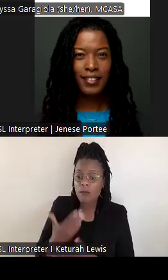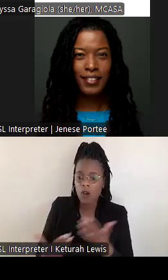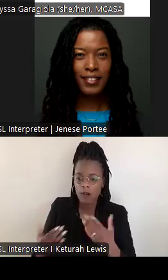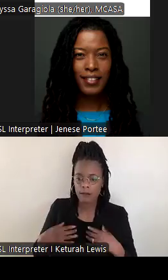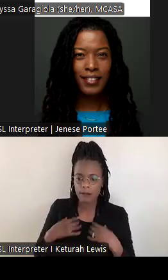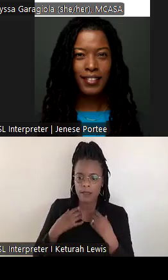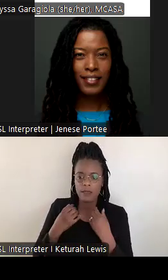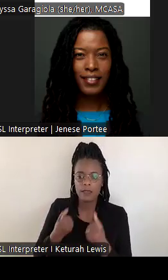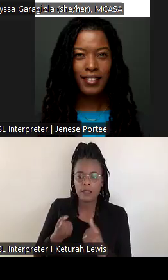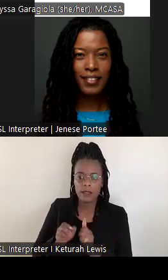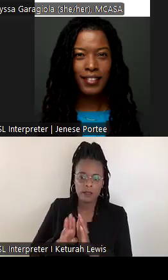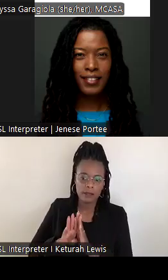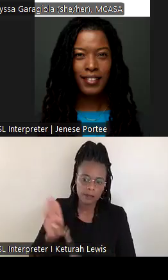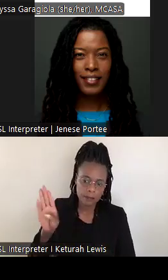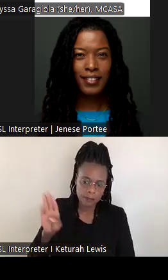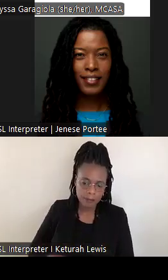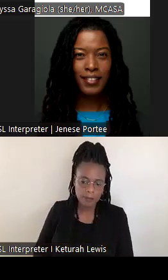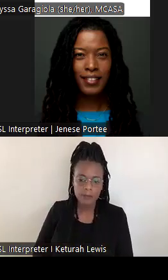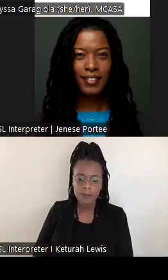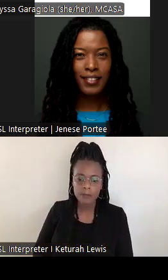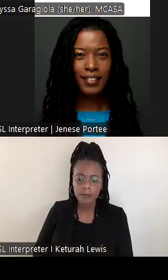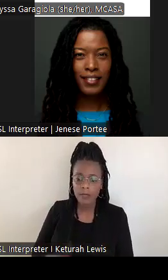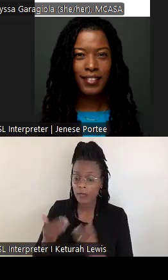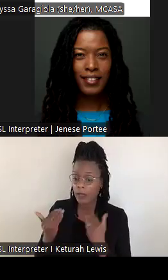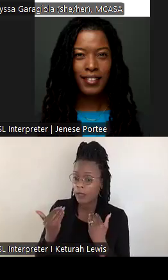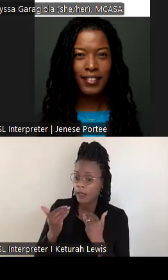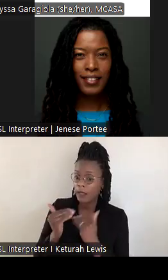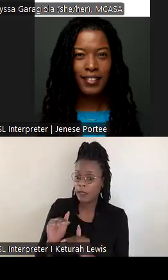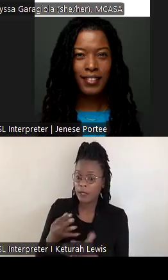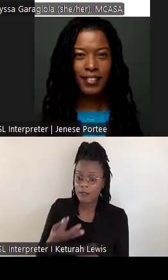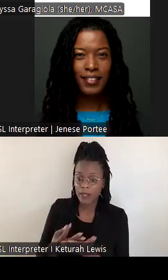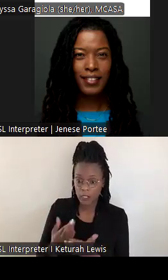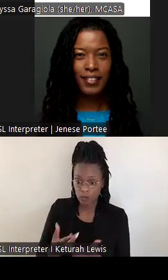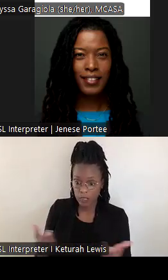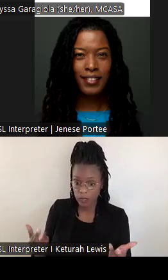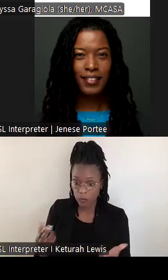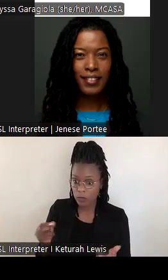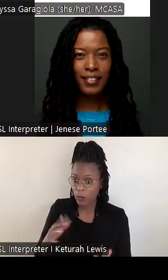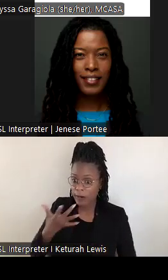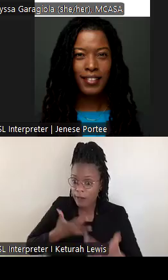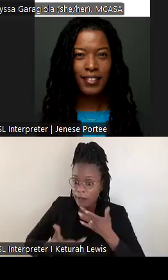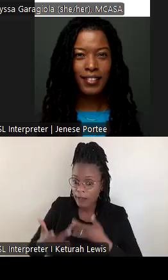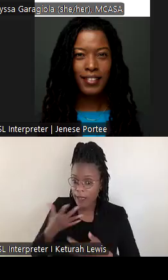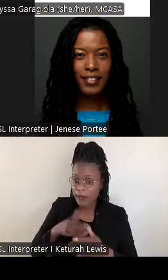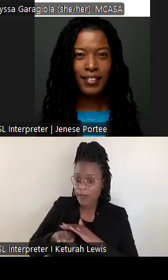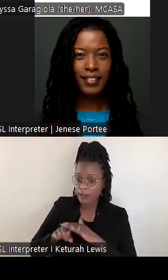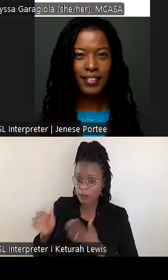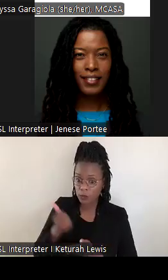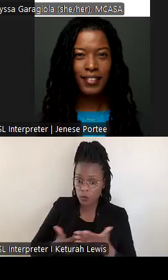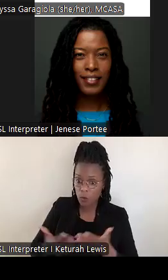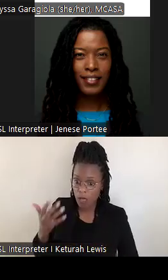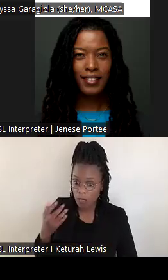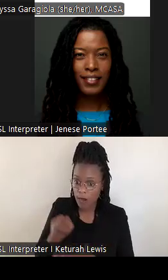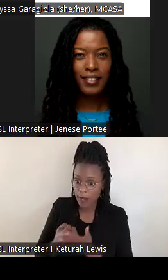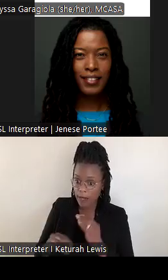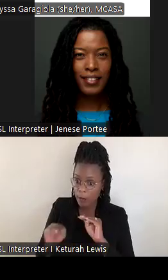healing. So limited financial resources or lack of access to wealth and economic stability can affect